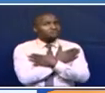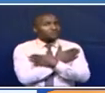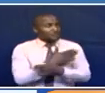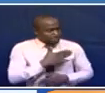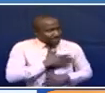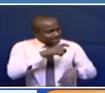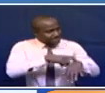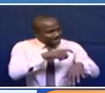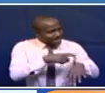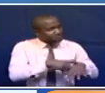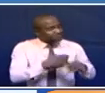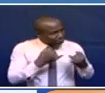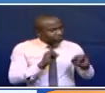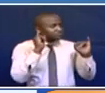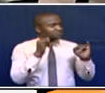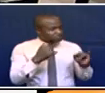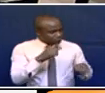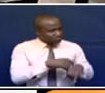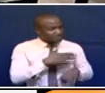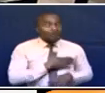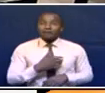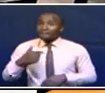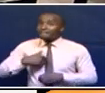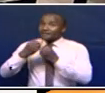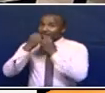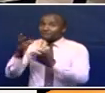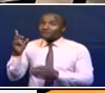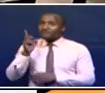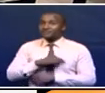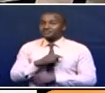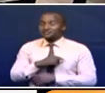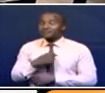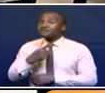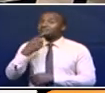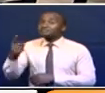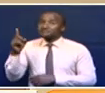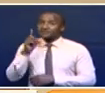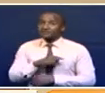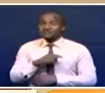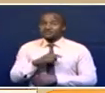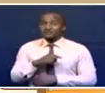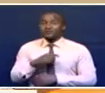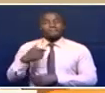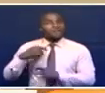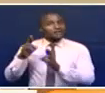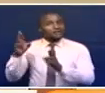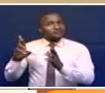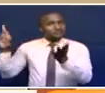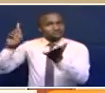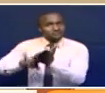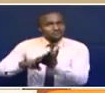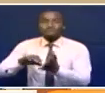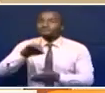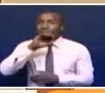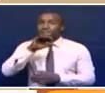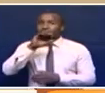my time to try it out? I've told him as much already. And I'm ready to repeat that to my friend Raila. If